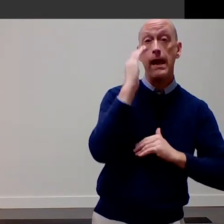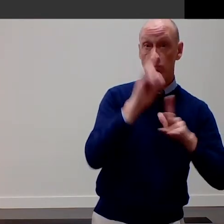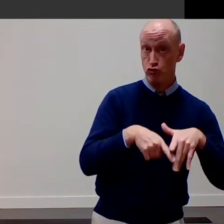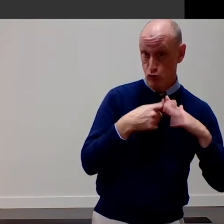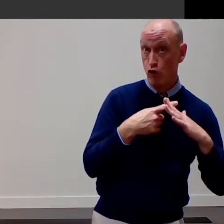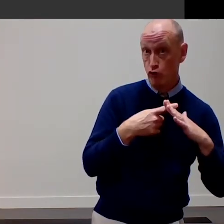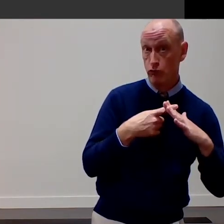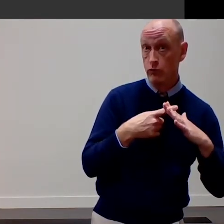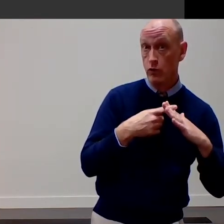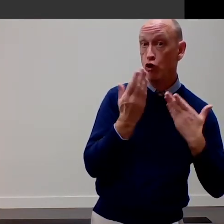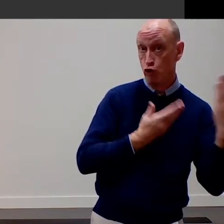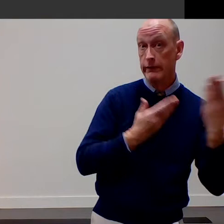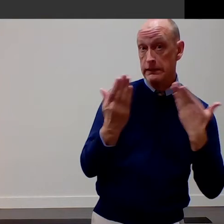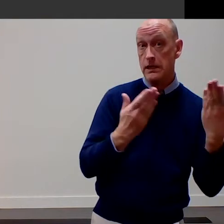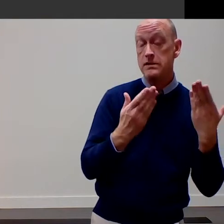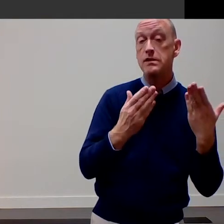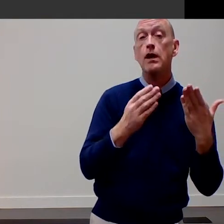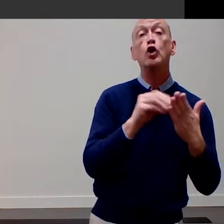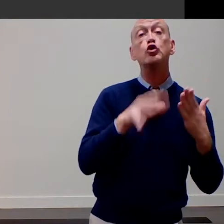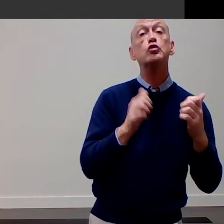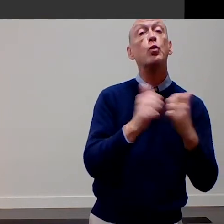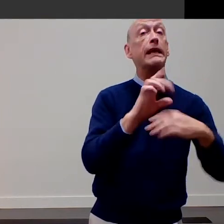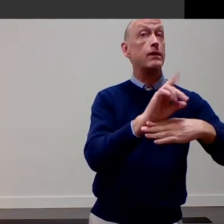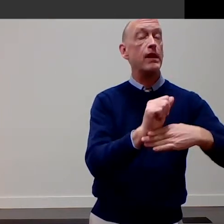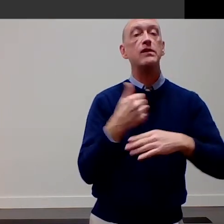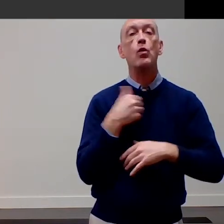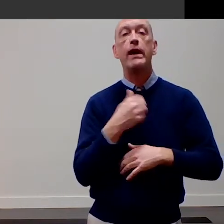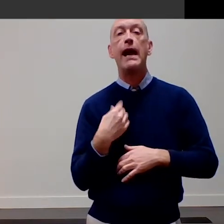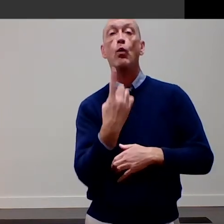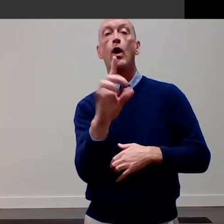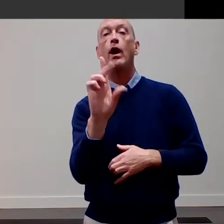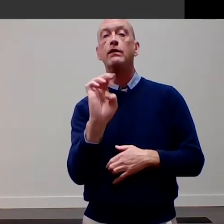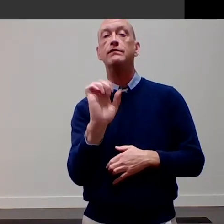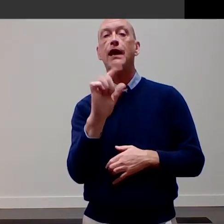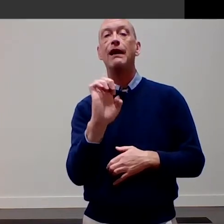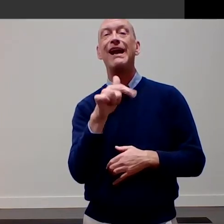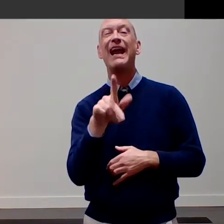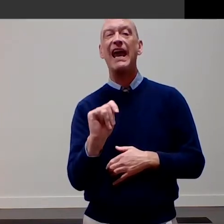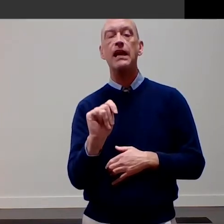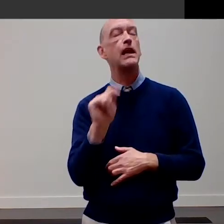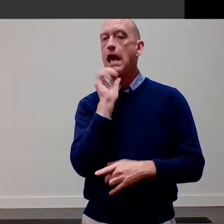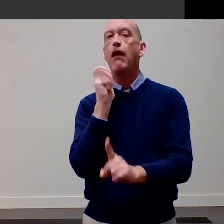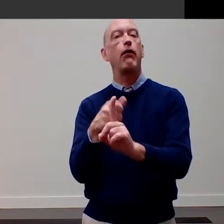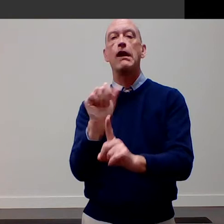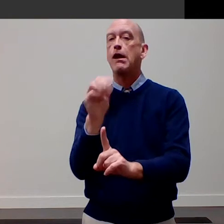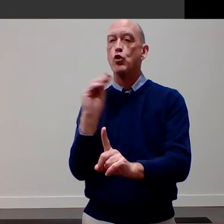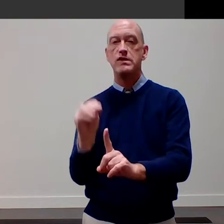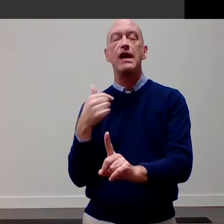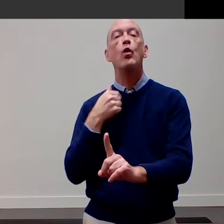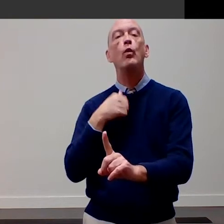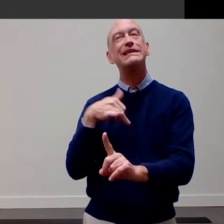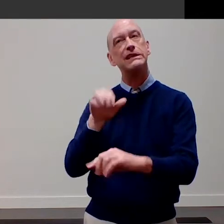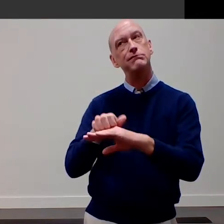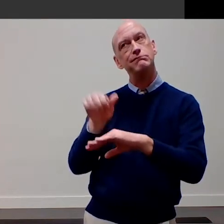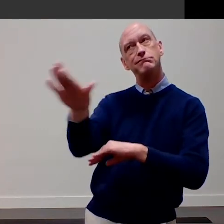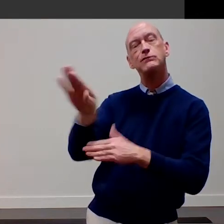Start services of students with disabilities, we did have one delegate that did not quite hit 10%, so we do still need to submit